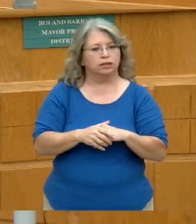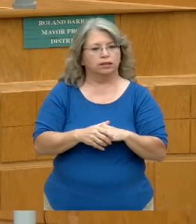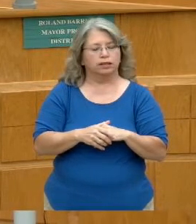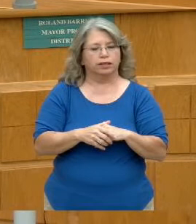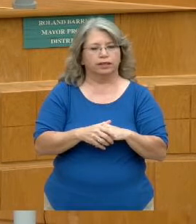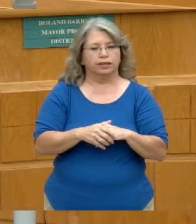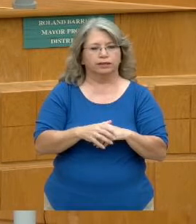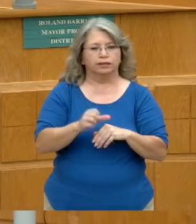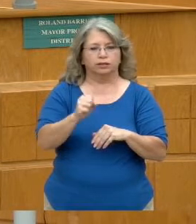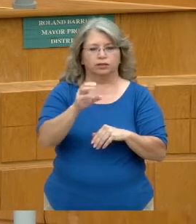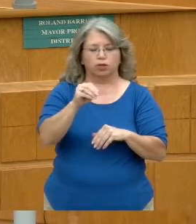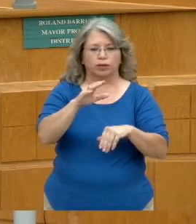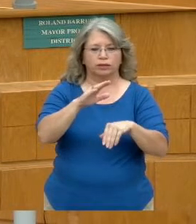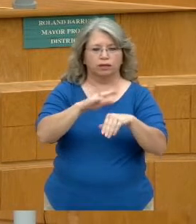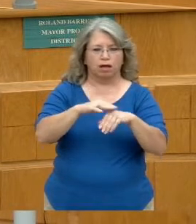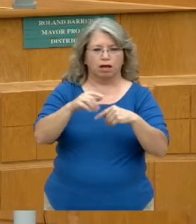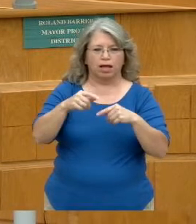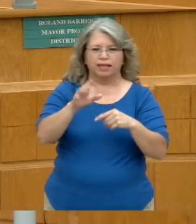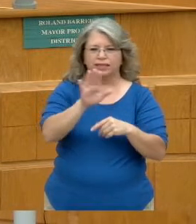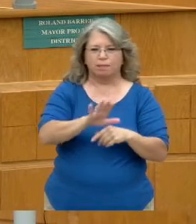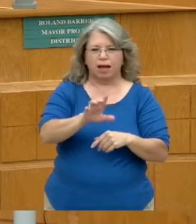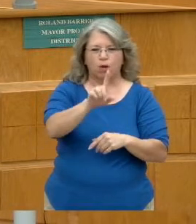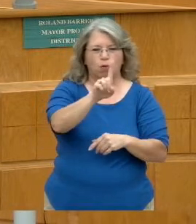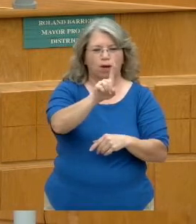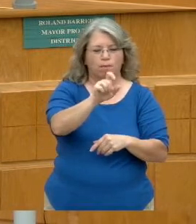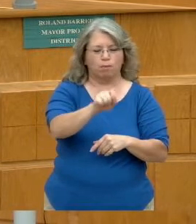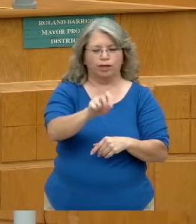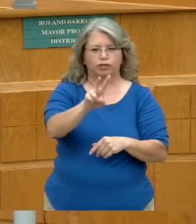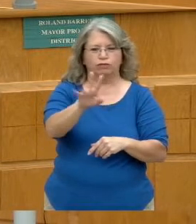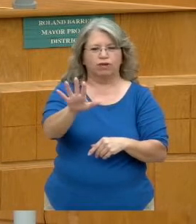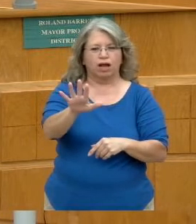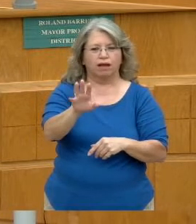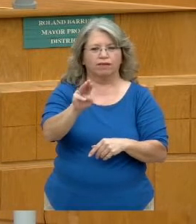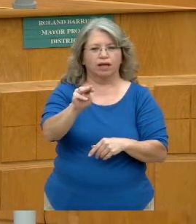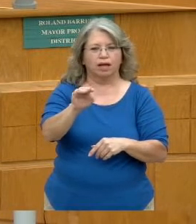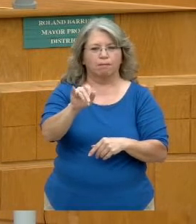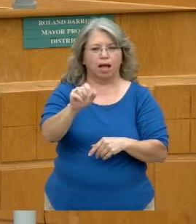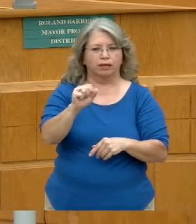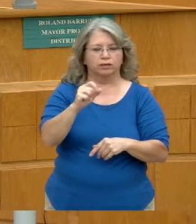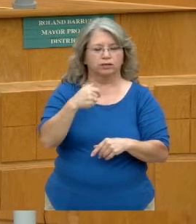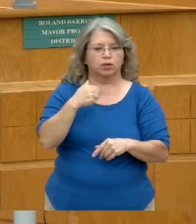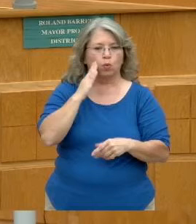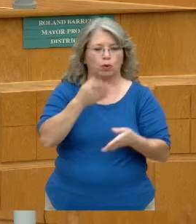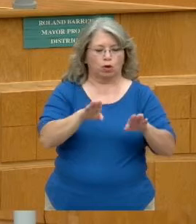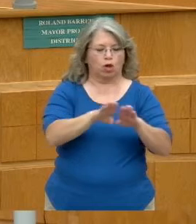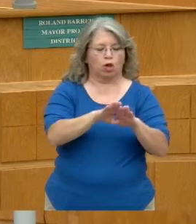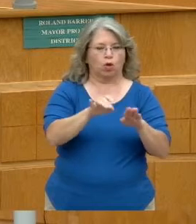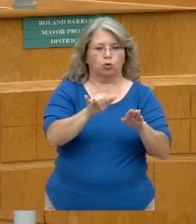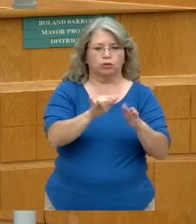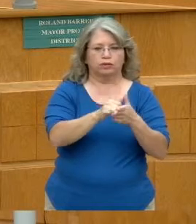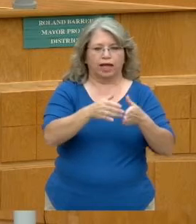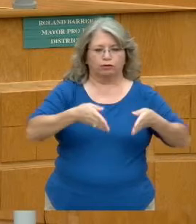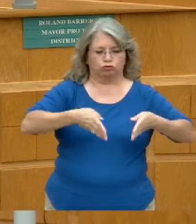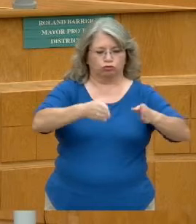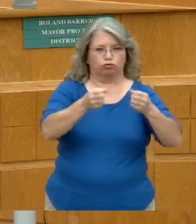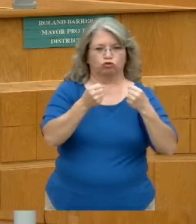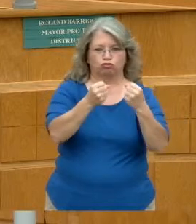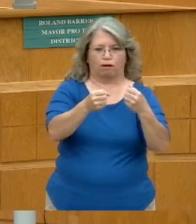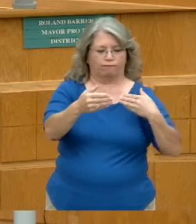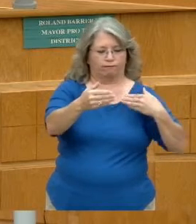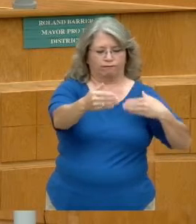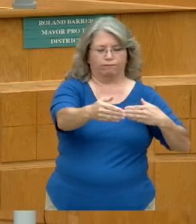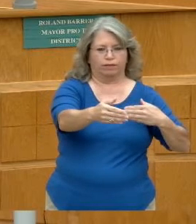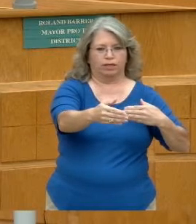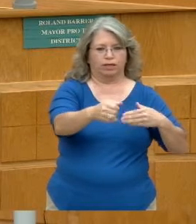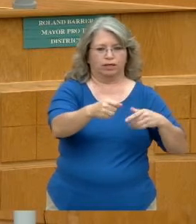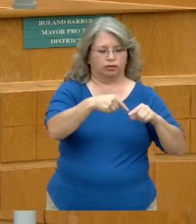the Bayfront. It's about 1.25 miles of closed roadway. And so if you went all the way down, came